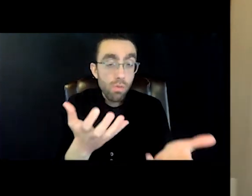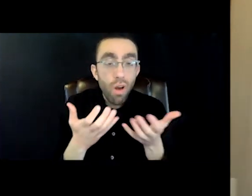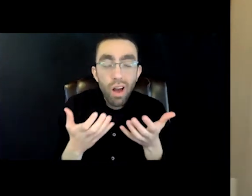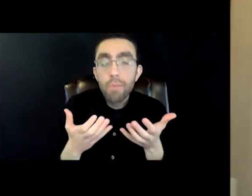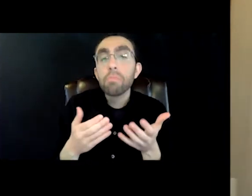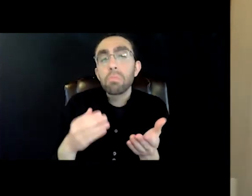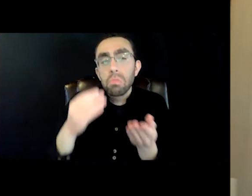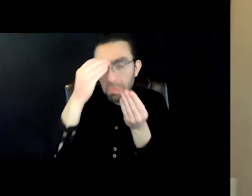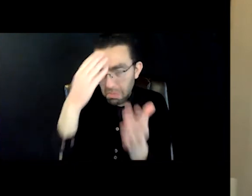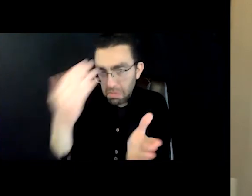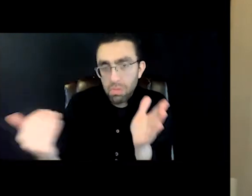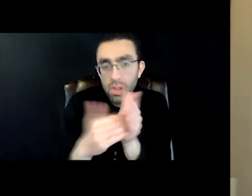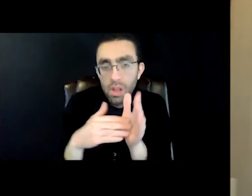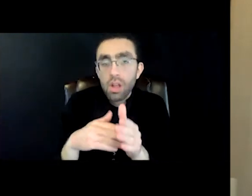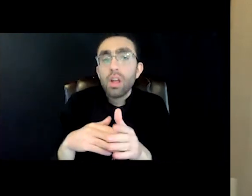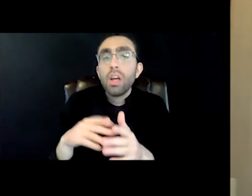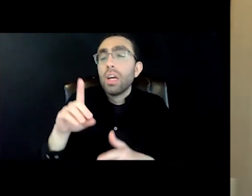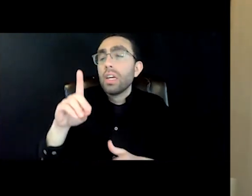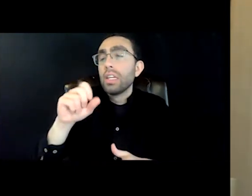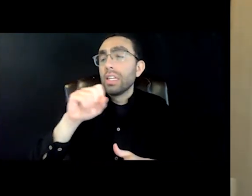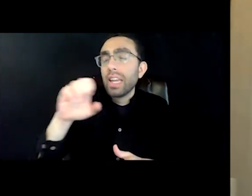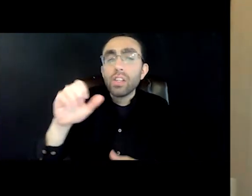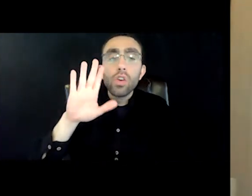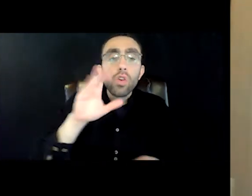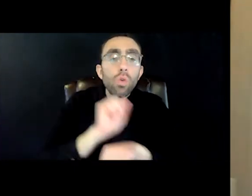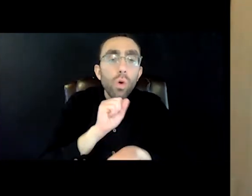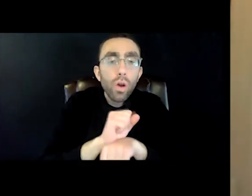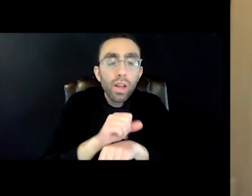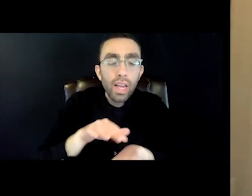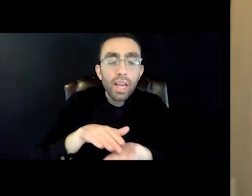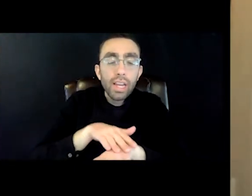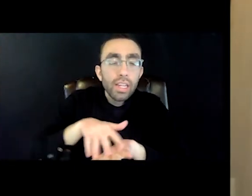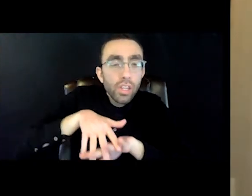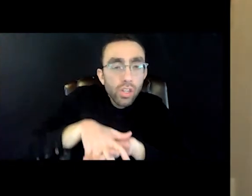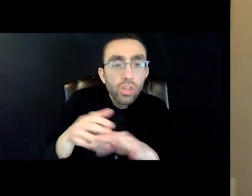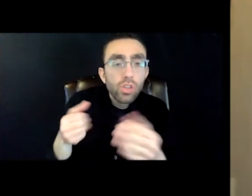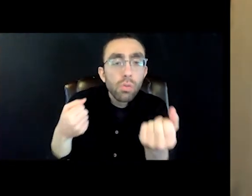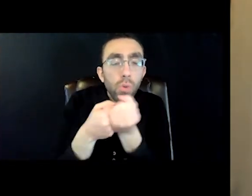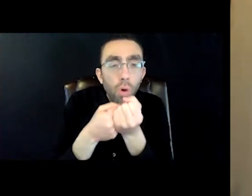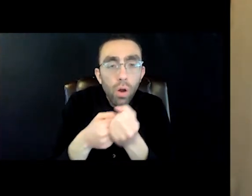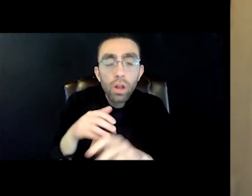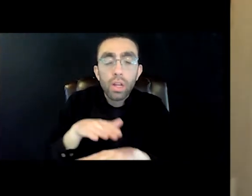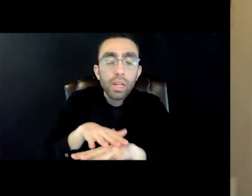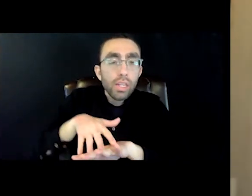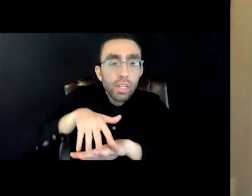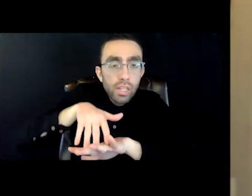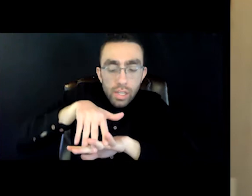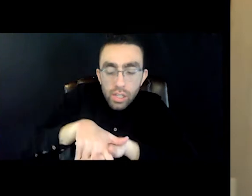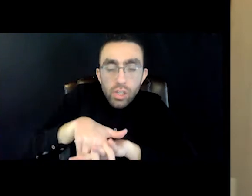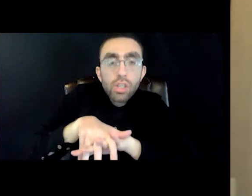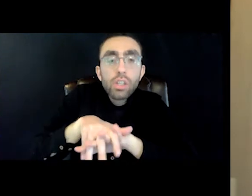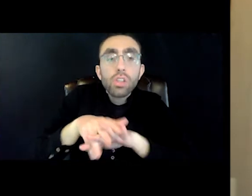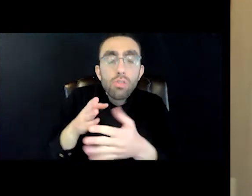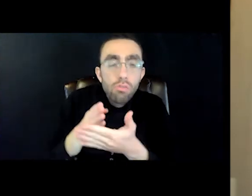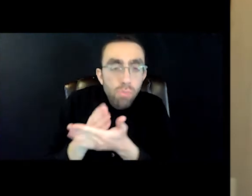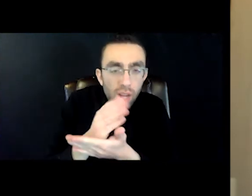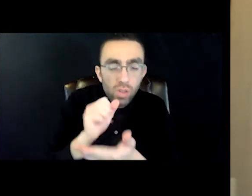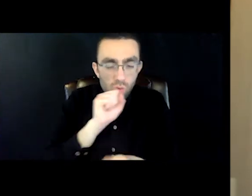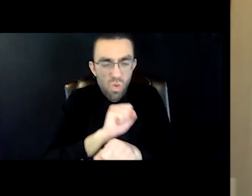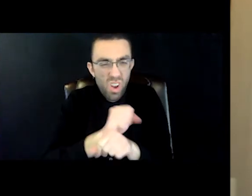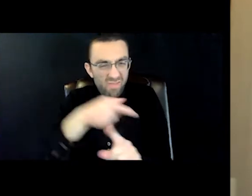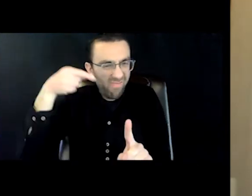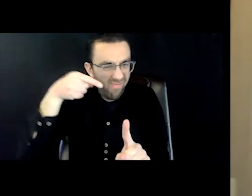sovereignty, Indigenous rights, Indigenous support, and specifically shifting the wealth and power over to as